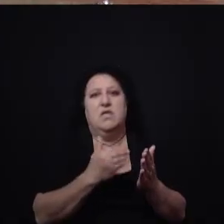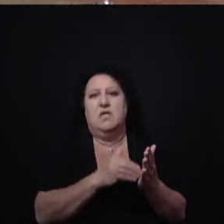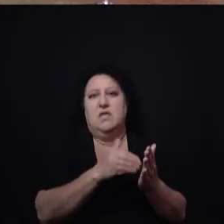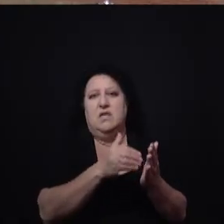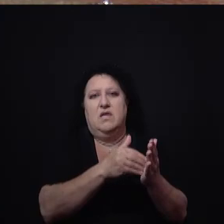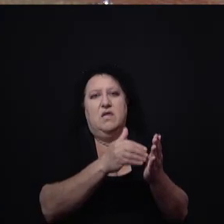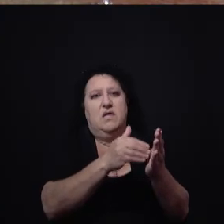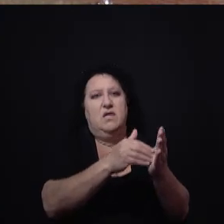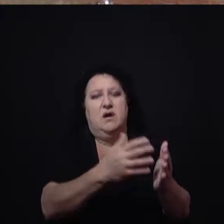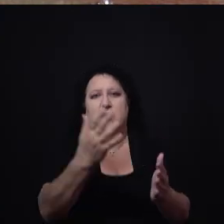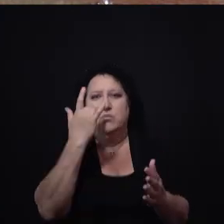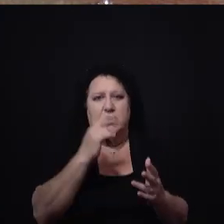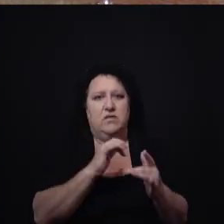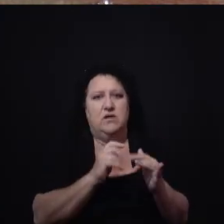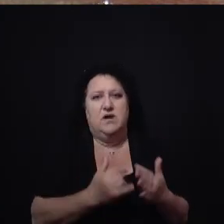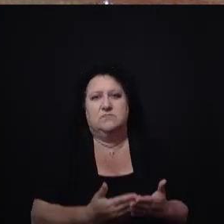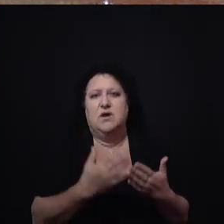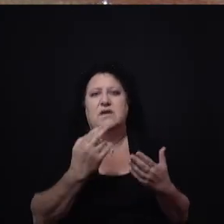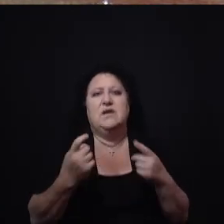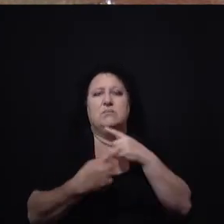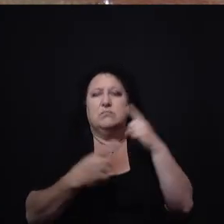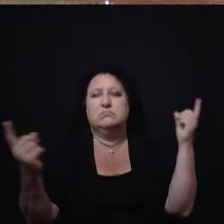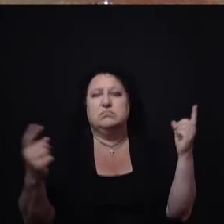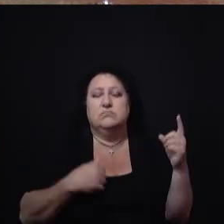he could, as he would say, count it all joy.